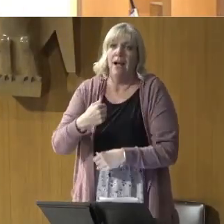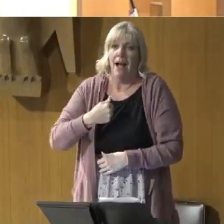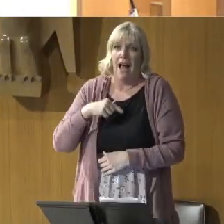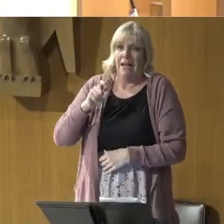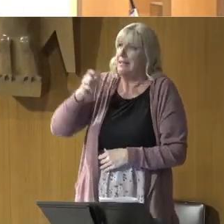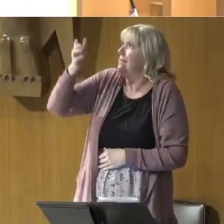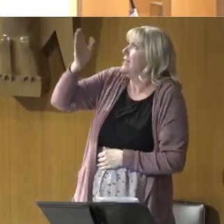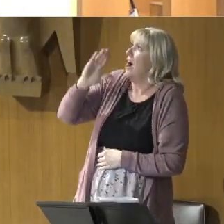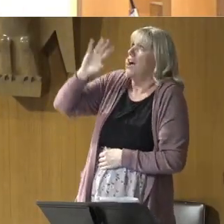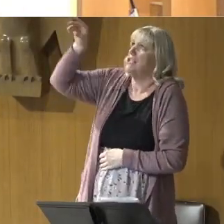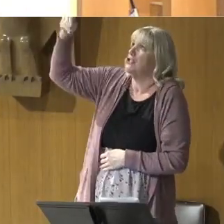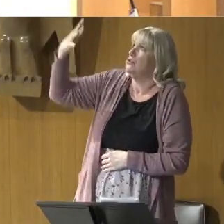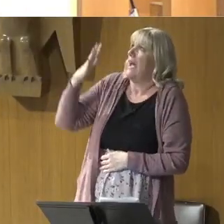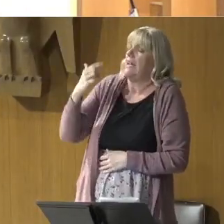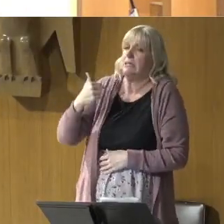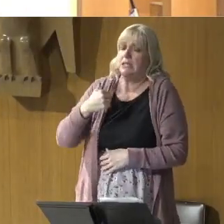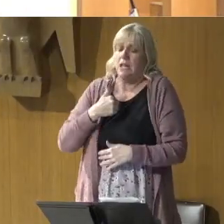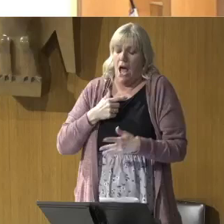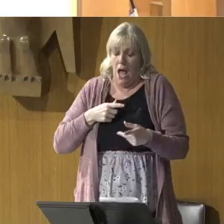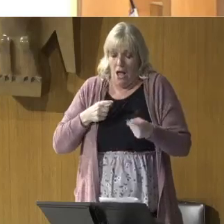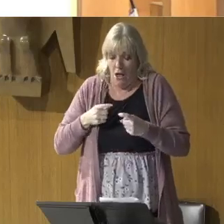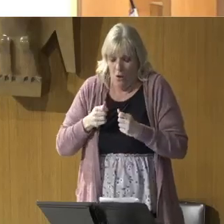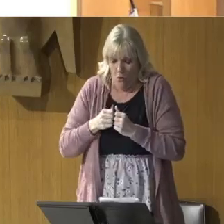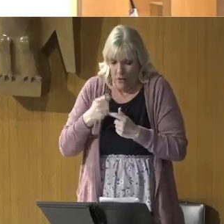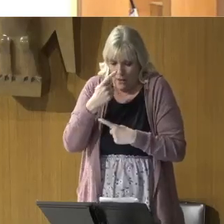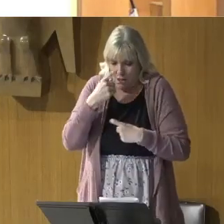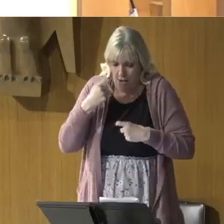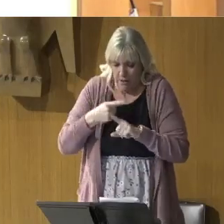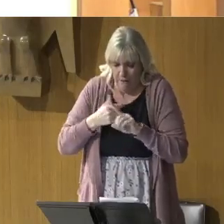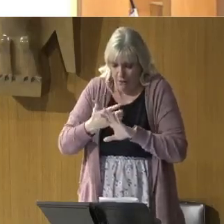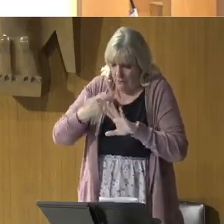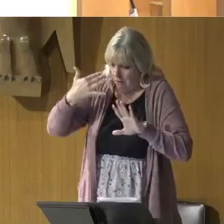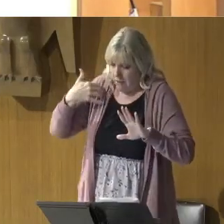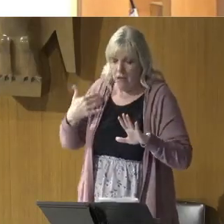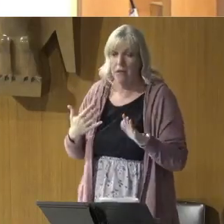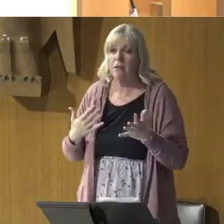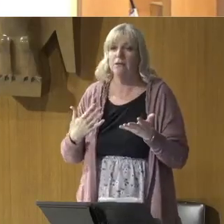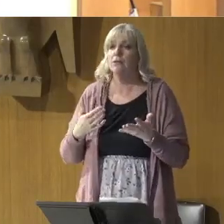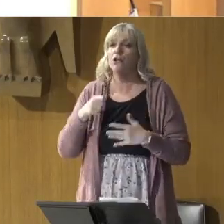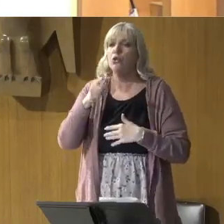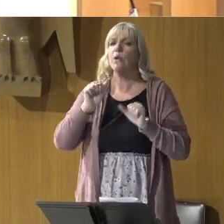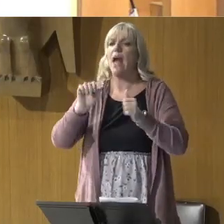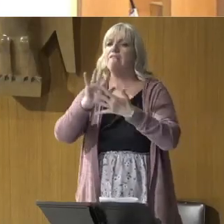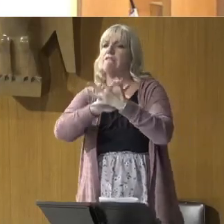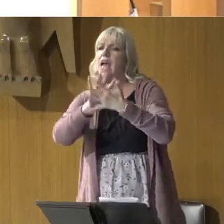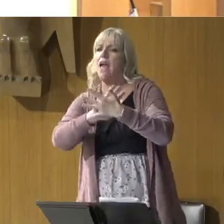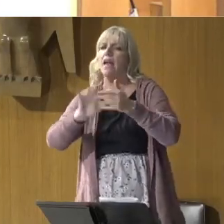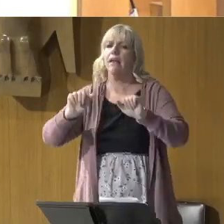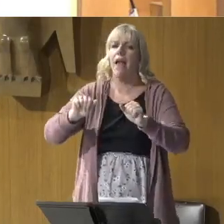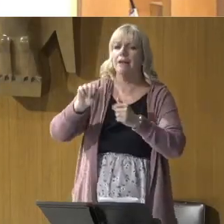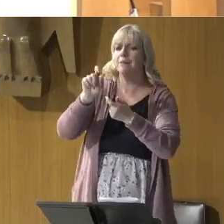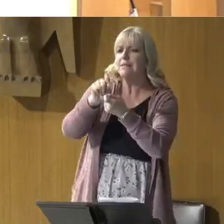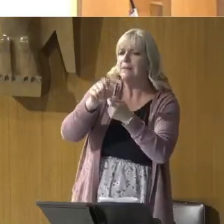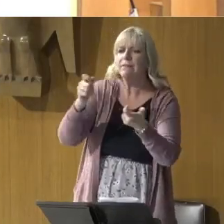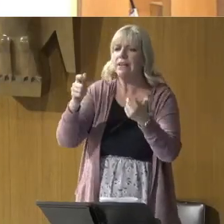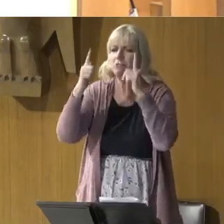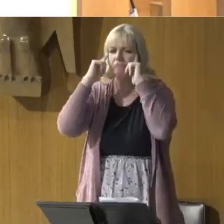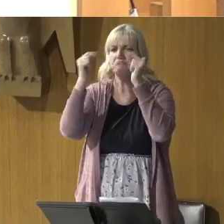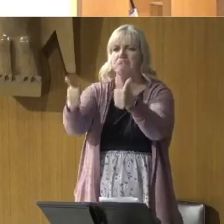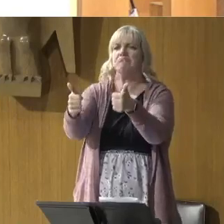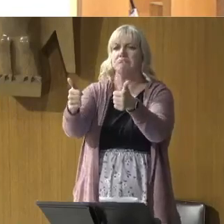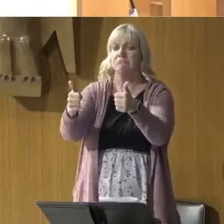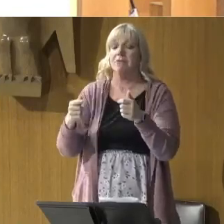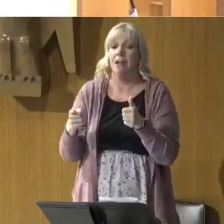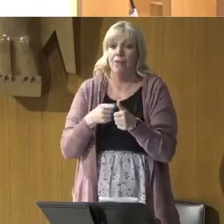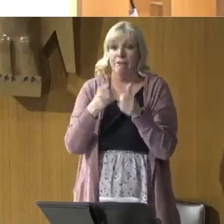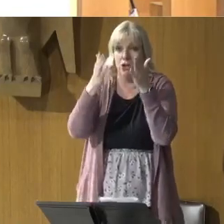God's grace as I deal with the trauma of my past. You can be as vague or as specific as you would like. The first